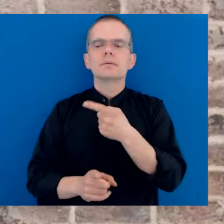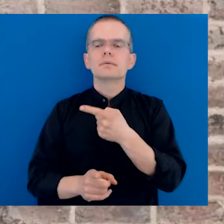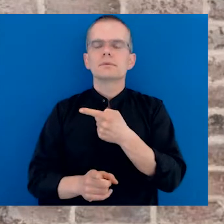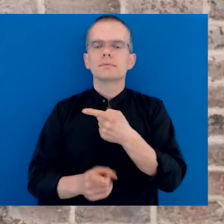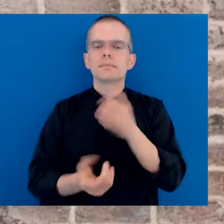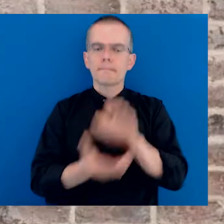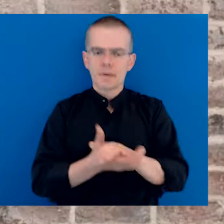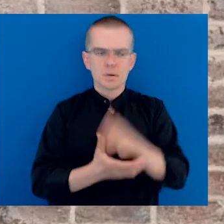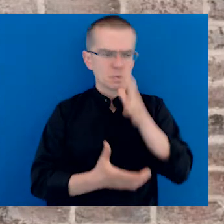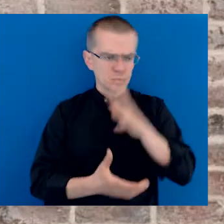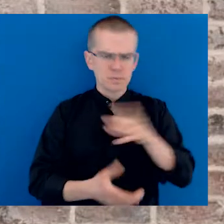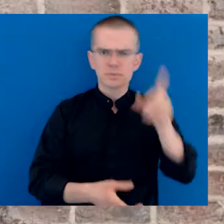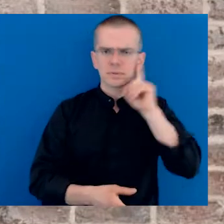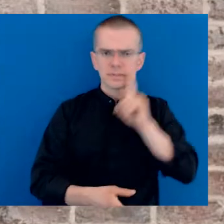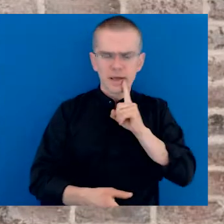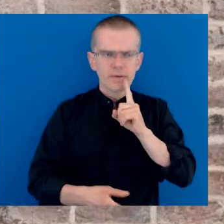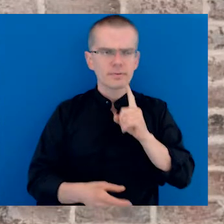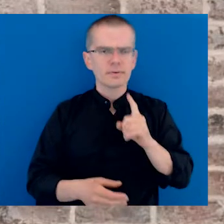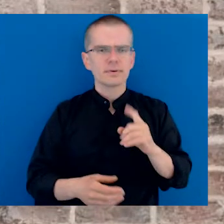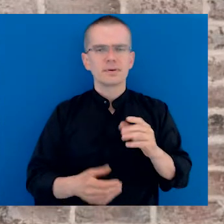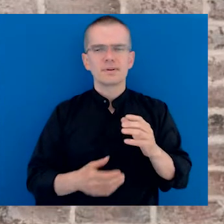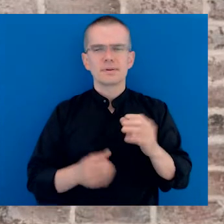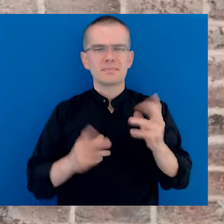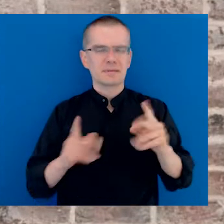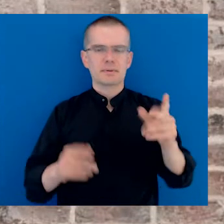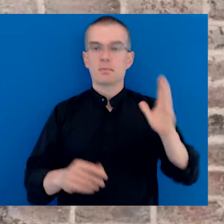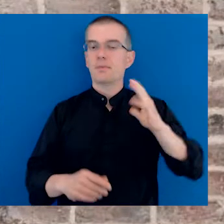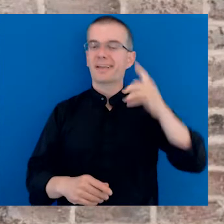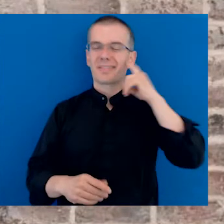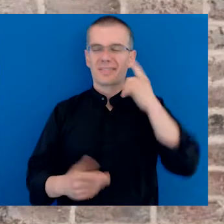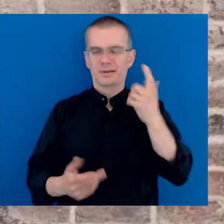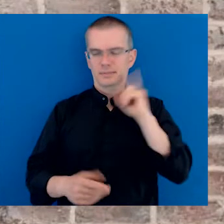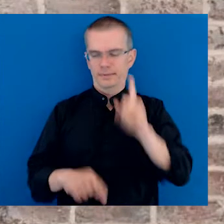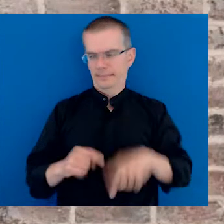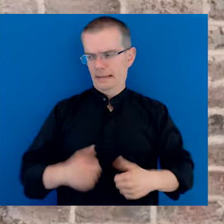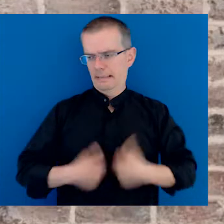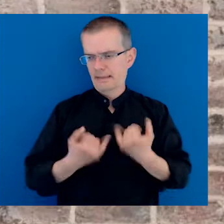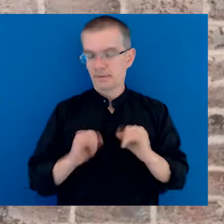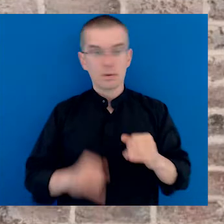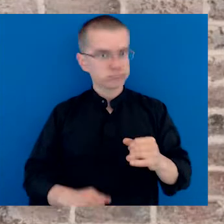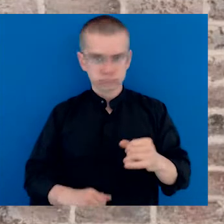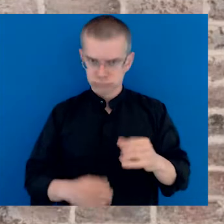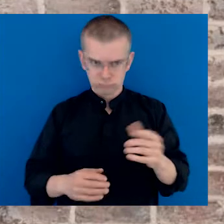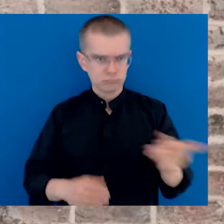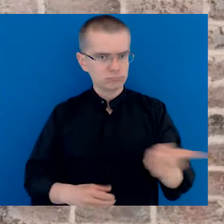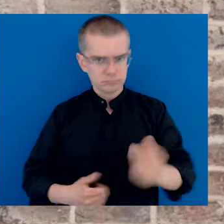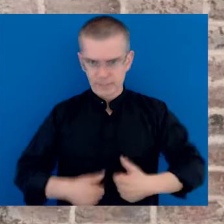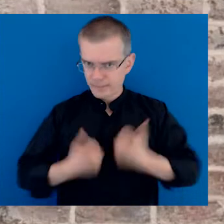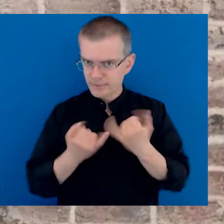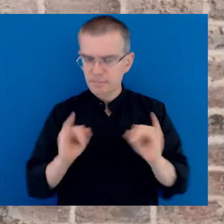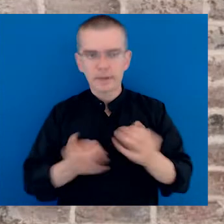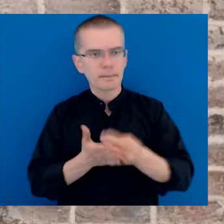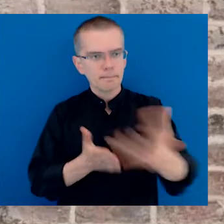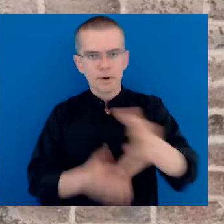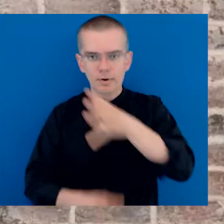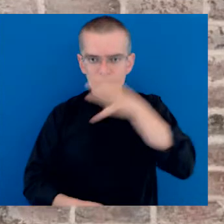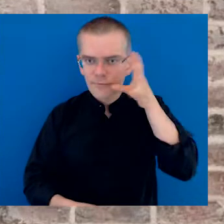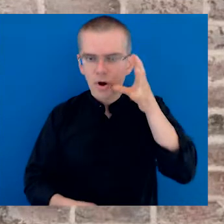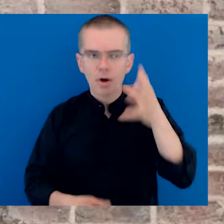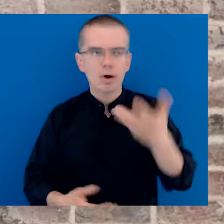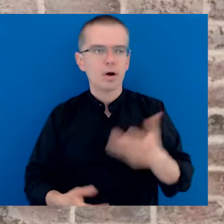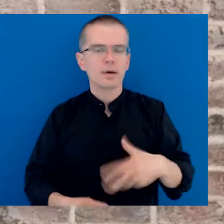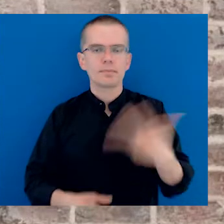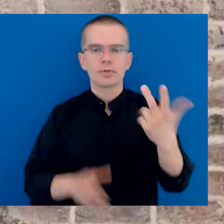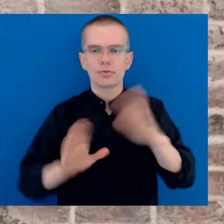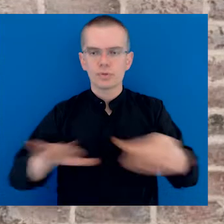married a deaf woman, and a lot of people thought that deaf people couldn't live independently. He did, bought a farm, they lived independently. They had